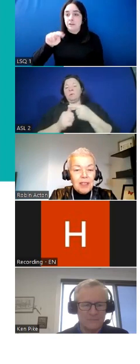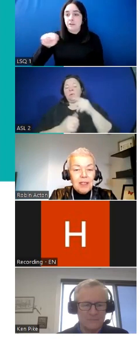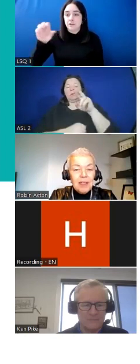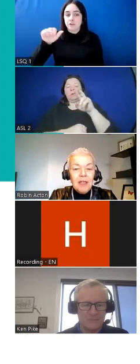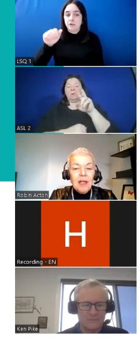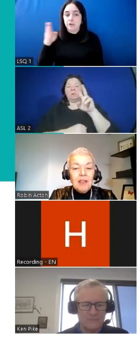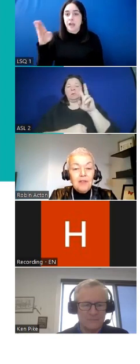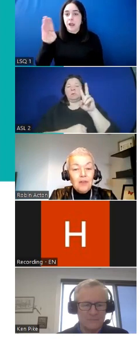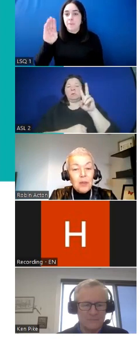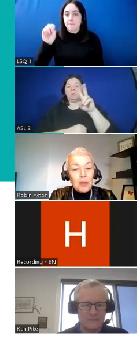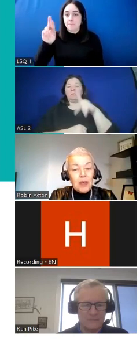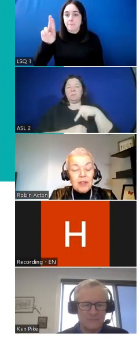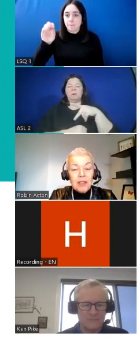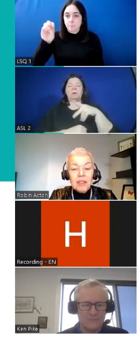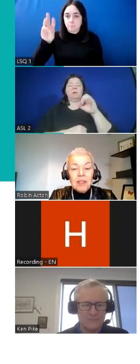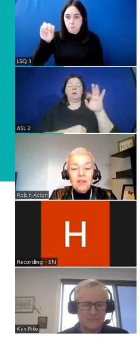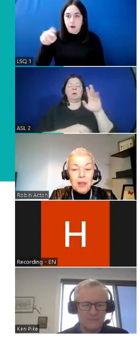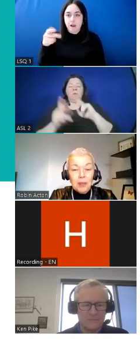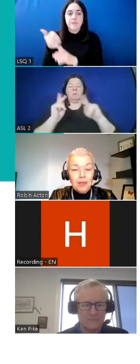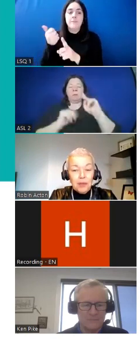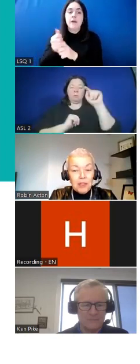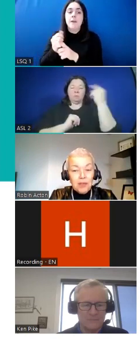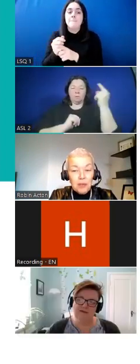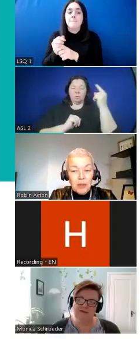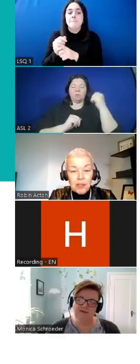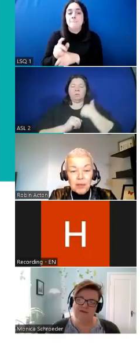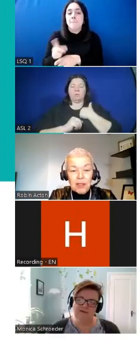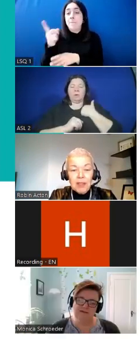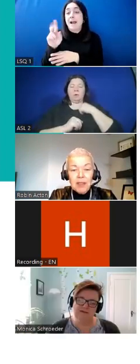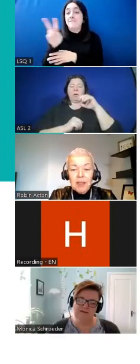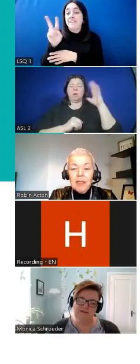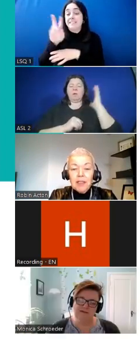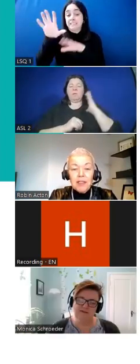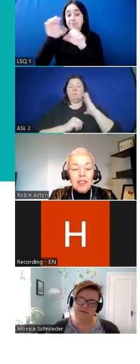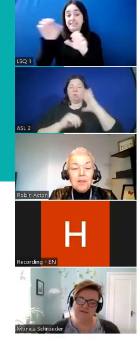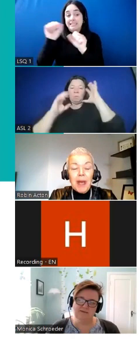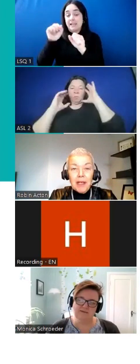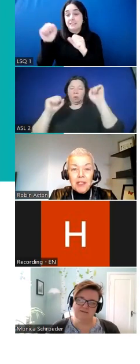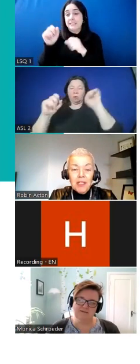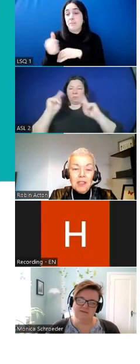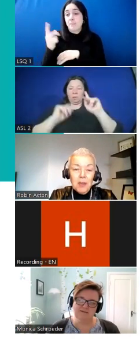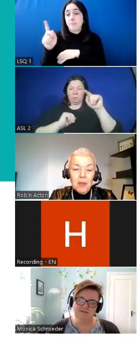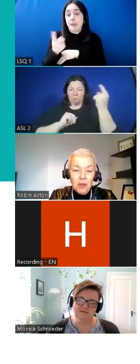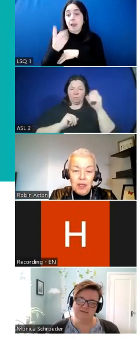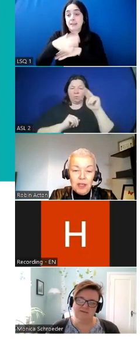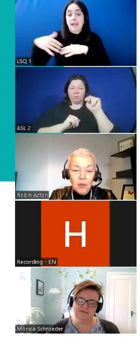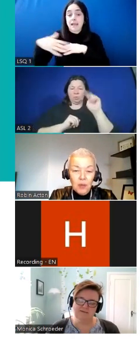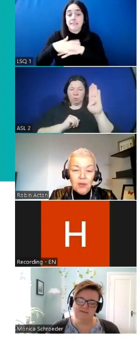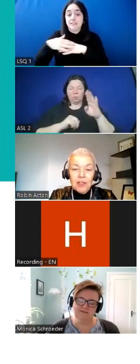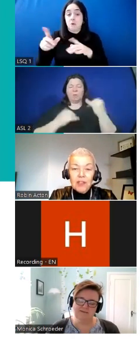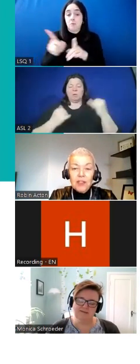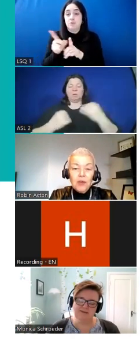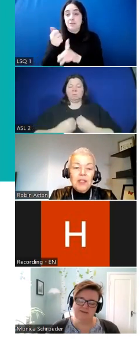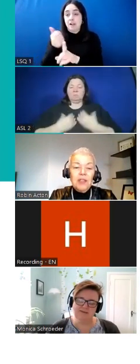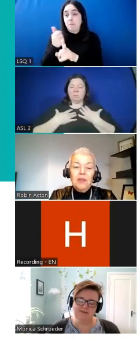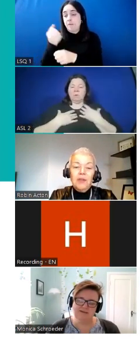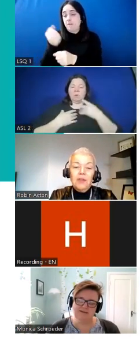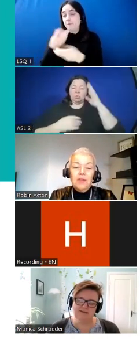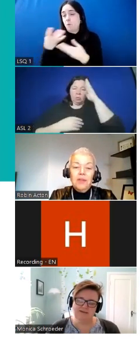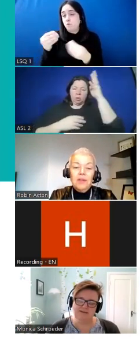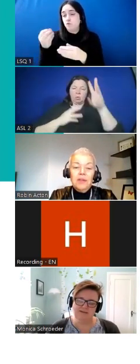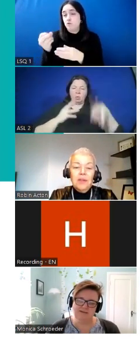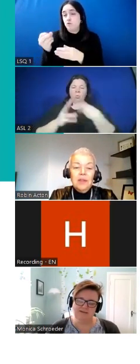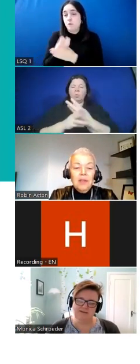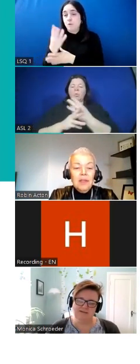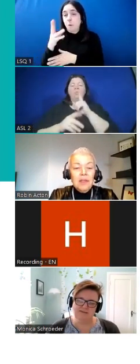of Canada and the former President of People First of New Brunswick. She is passionate about creating a world that is truly